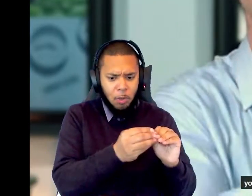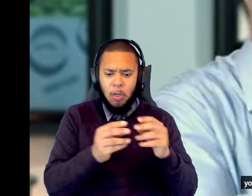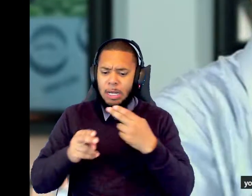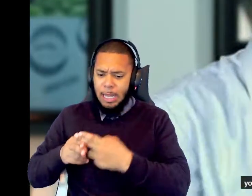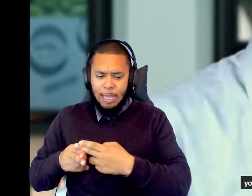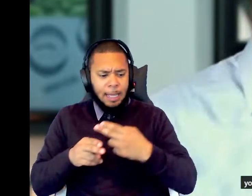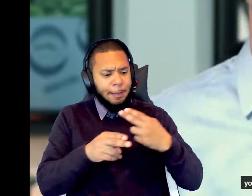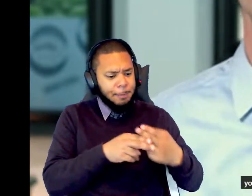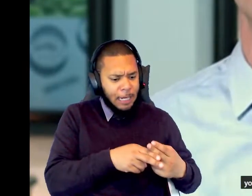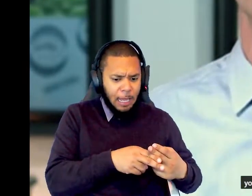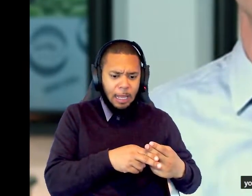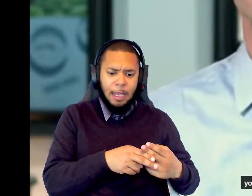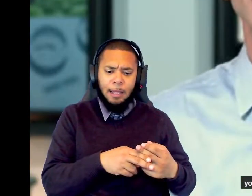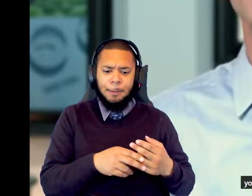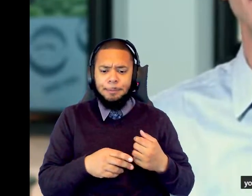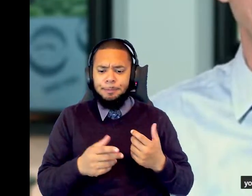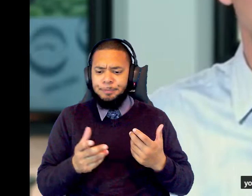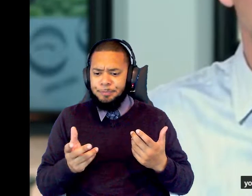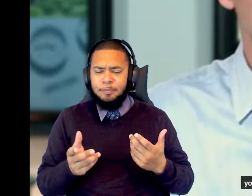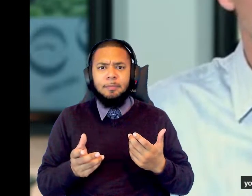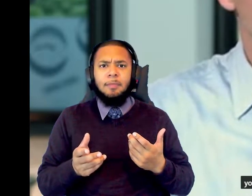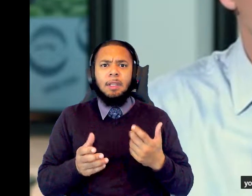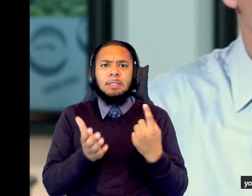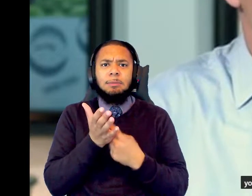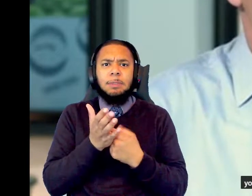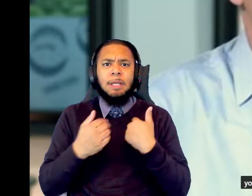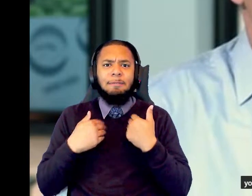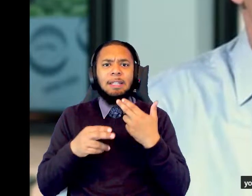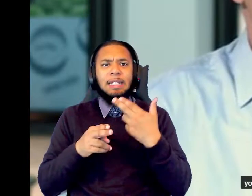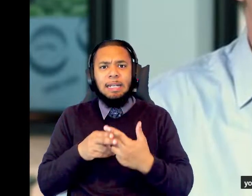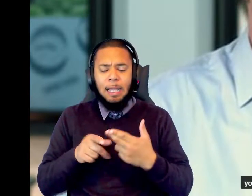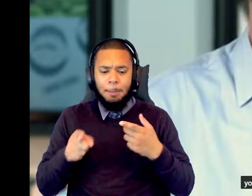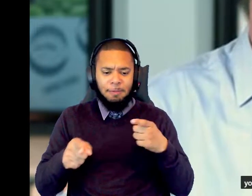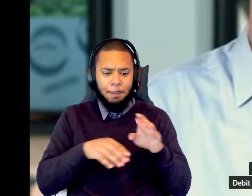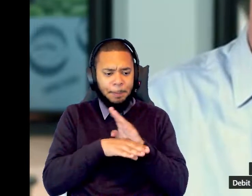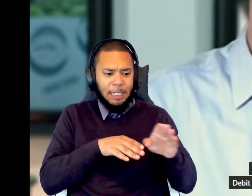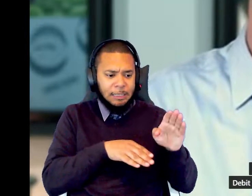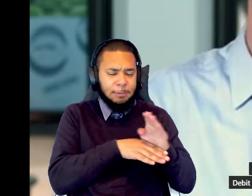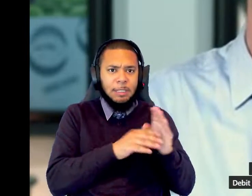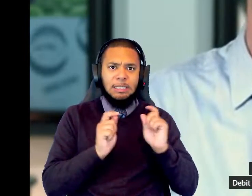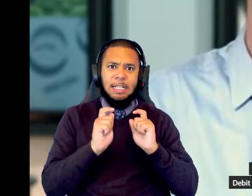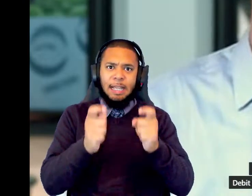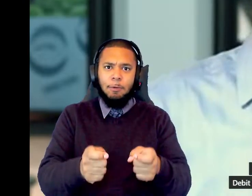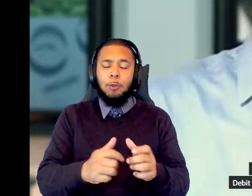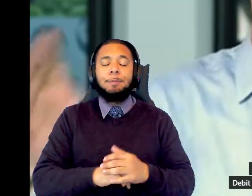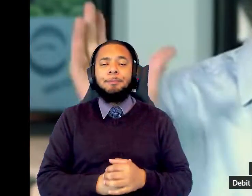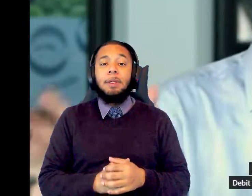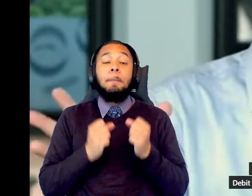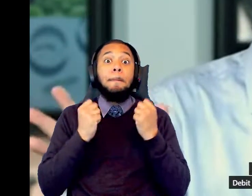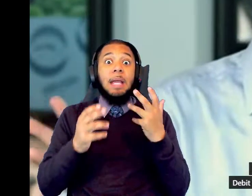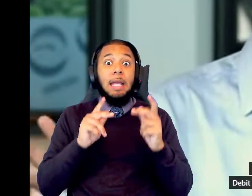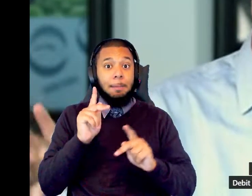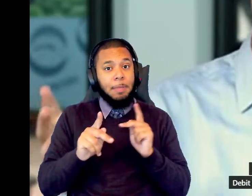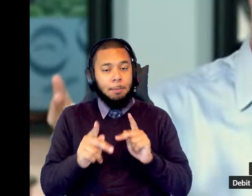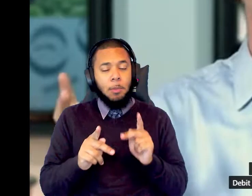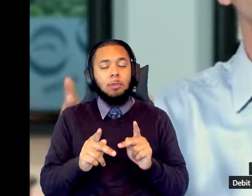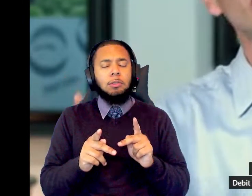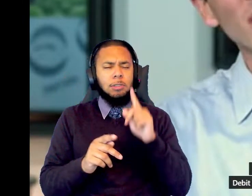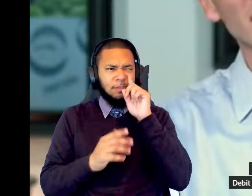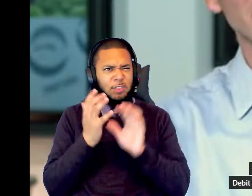picture of the bank that you're getting it from. So a lot of people get them confused. Debit